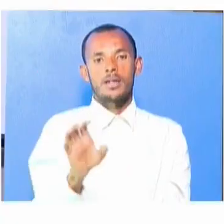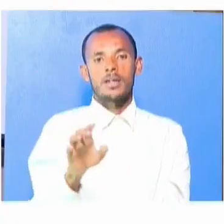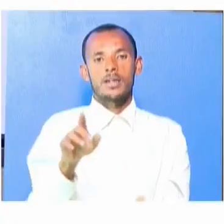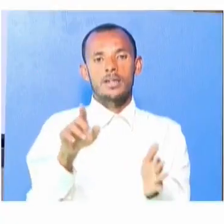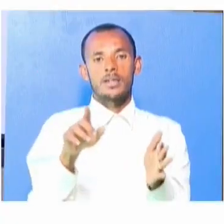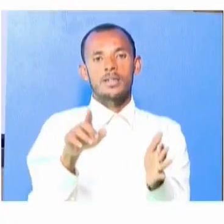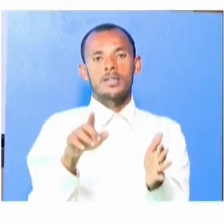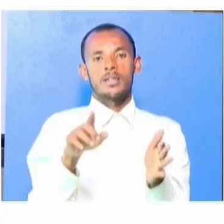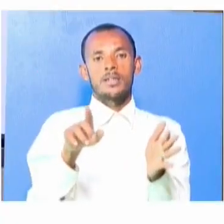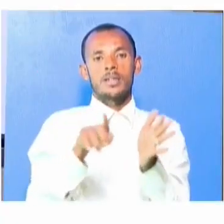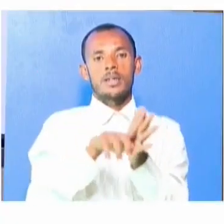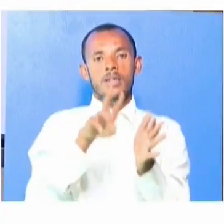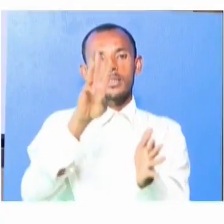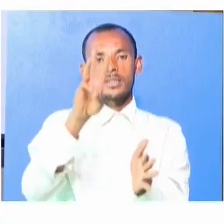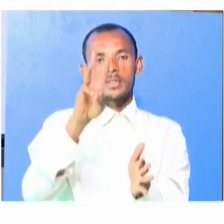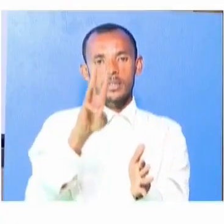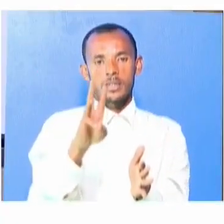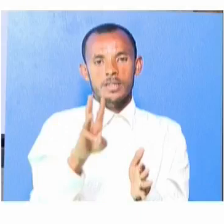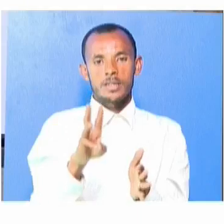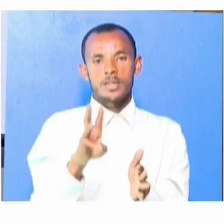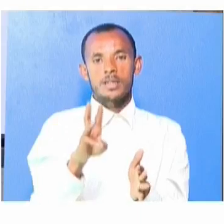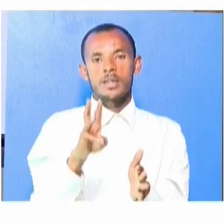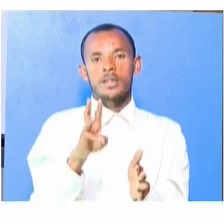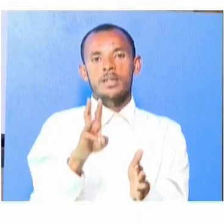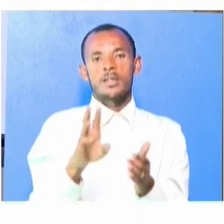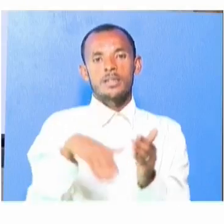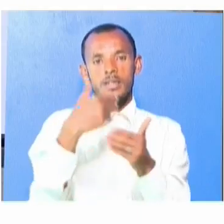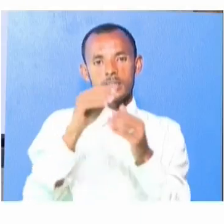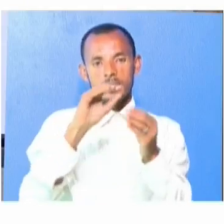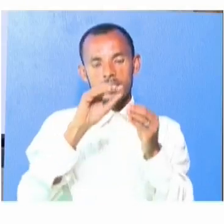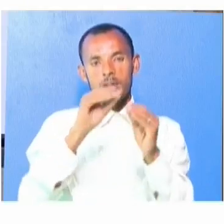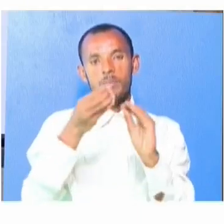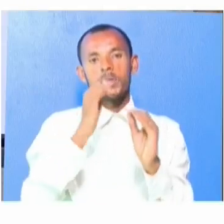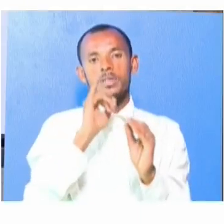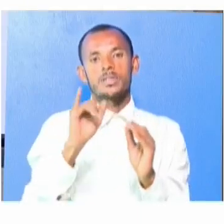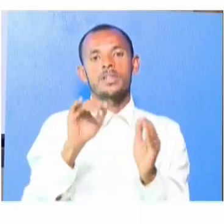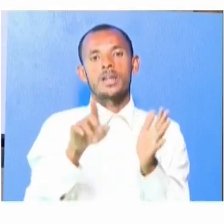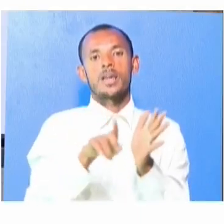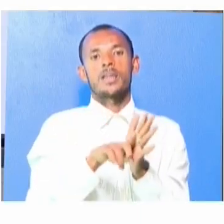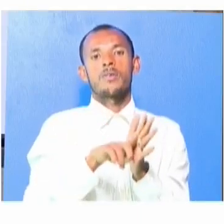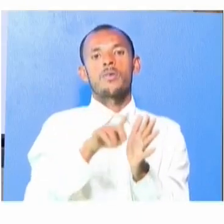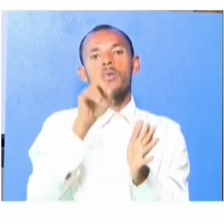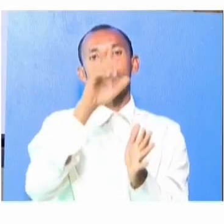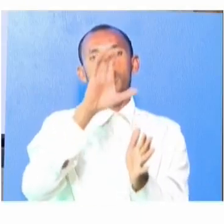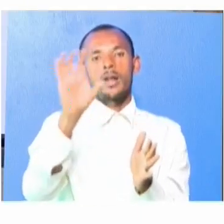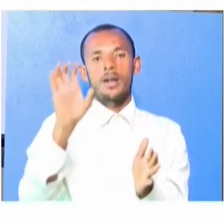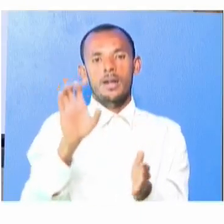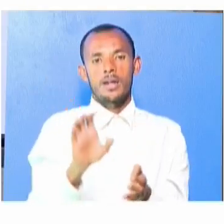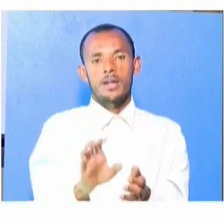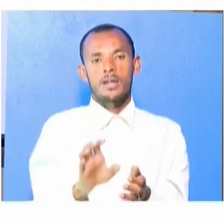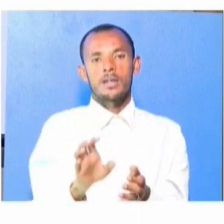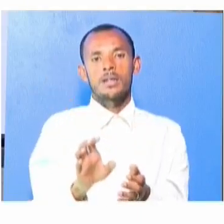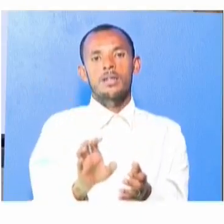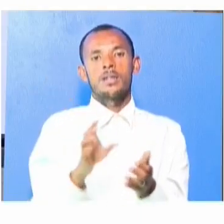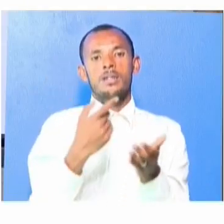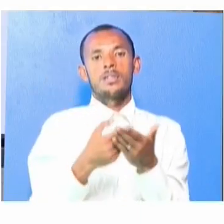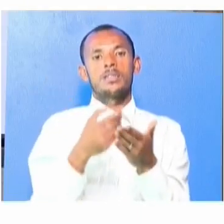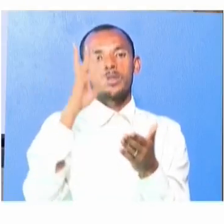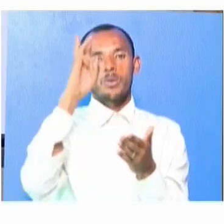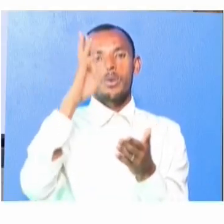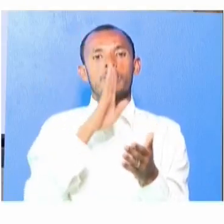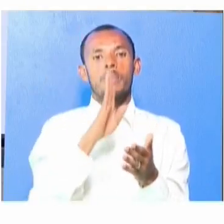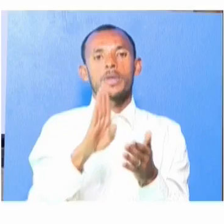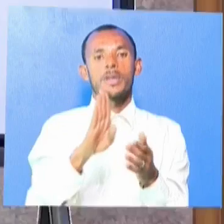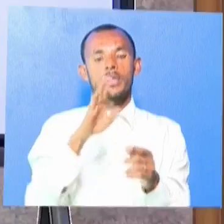the bigger number is minus 6. The next number is this, negative 100. So this will be